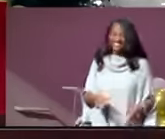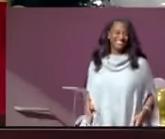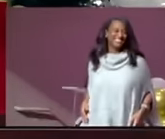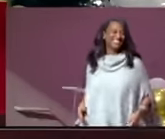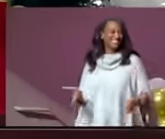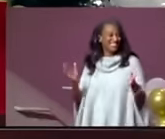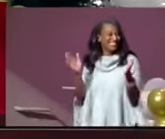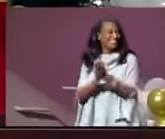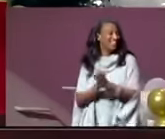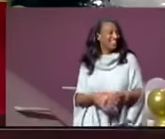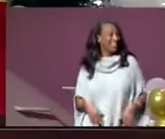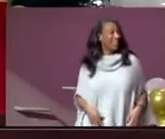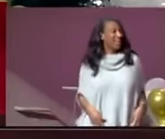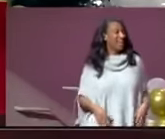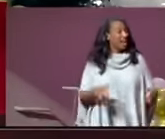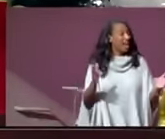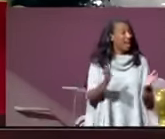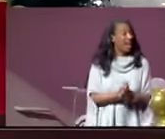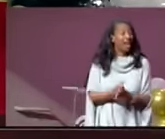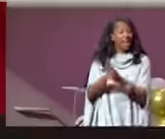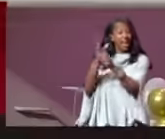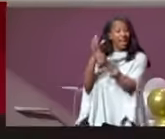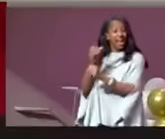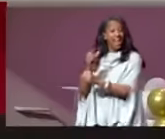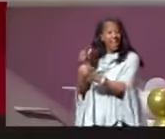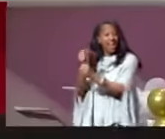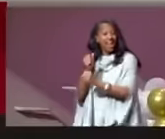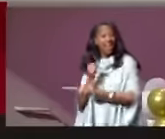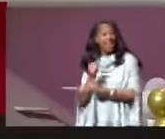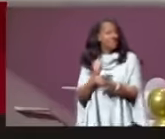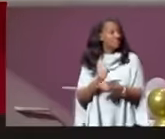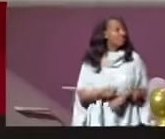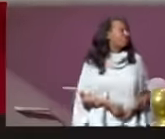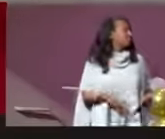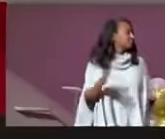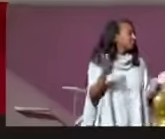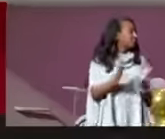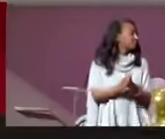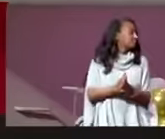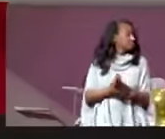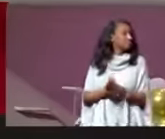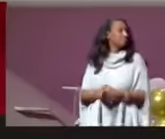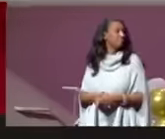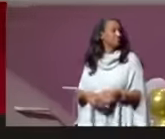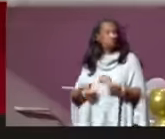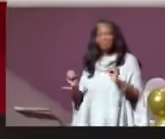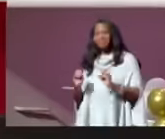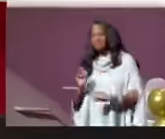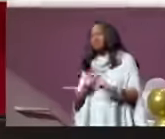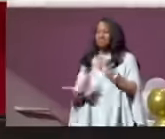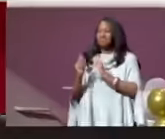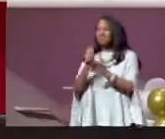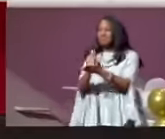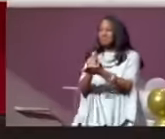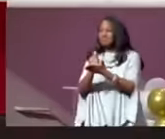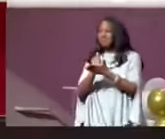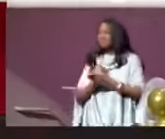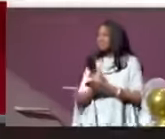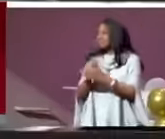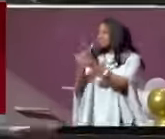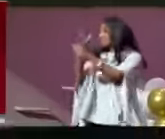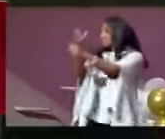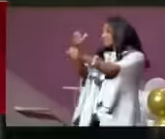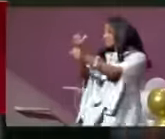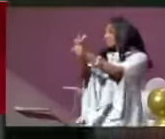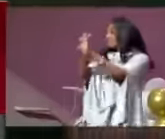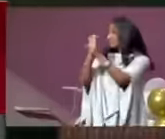tell him about my troubles. I trusted the Lord. I tried him. When nobody else would help me, I went to him and he heard my cry. I